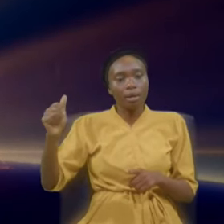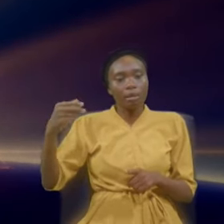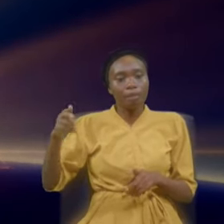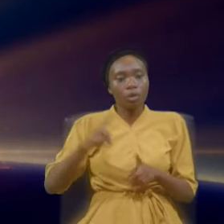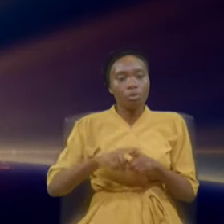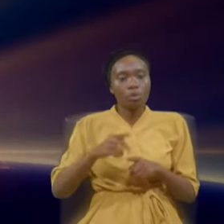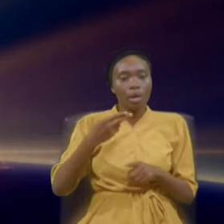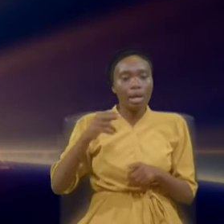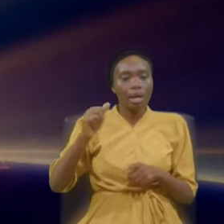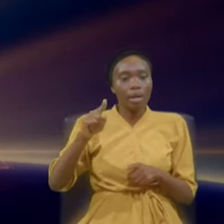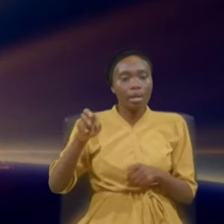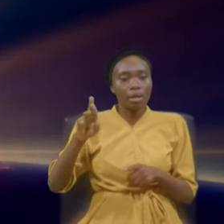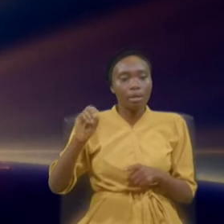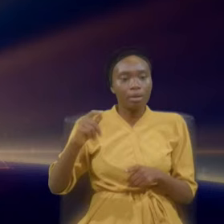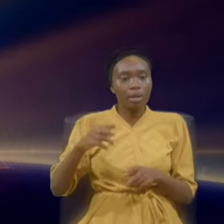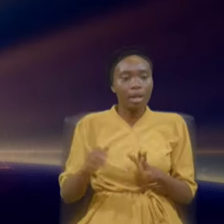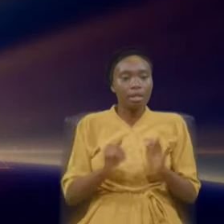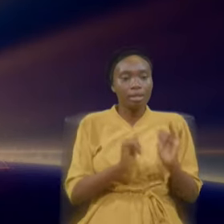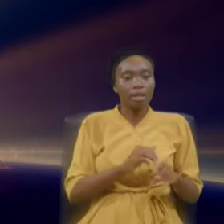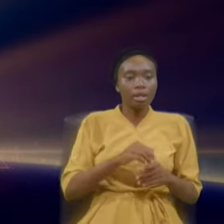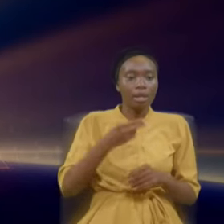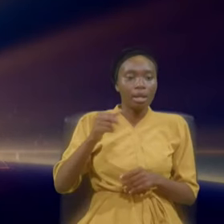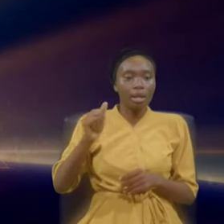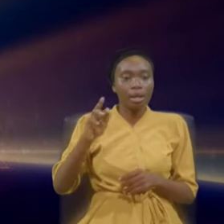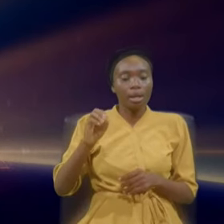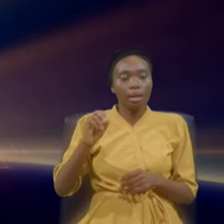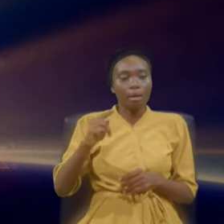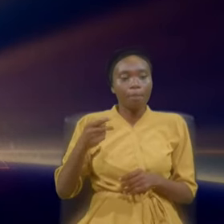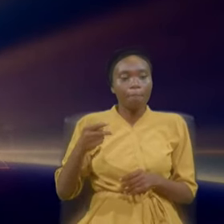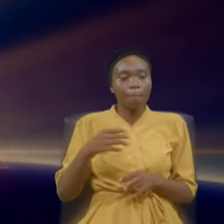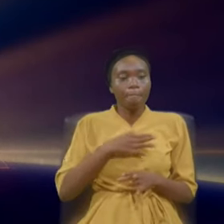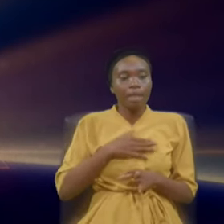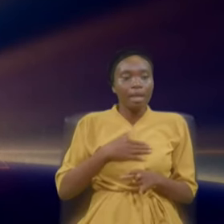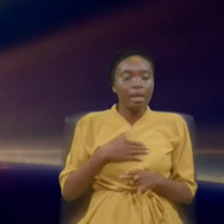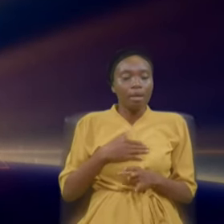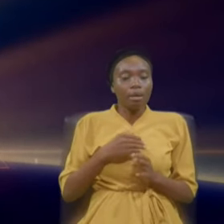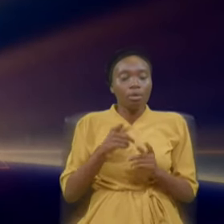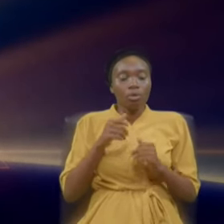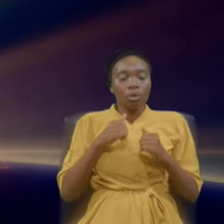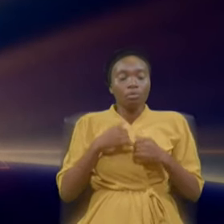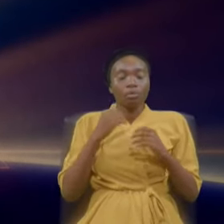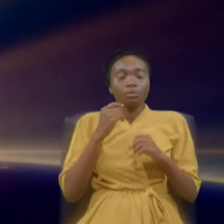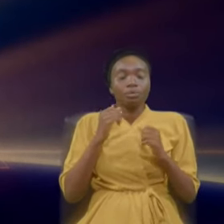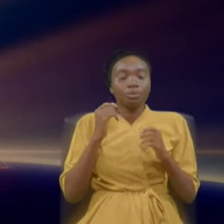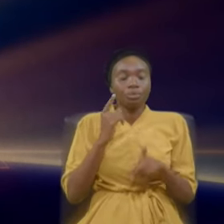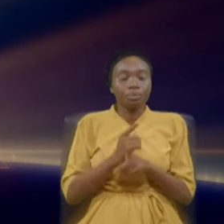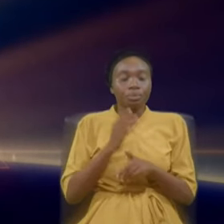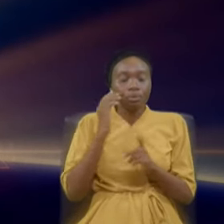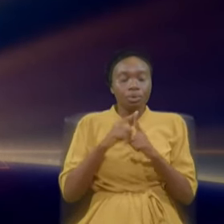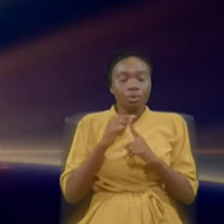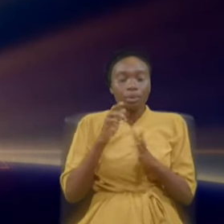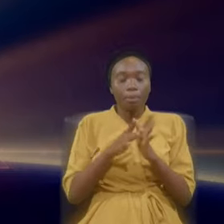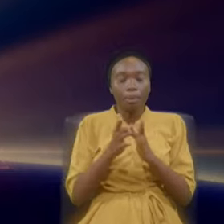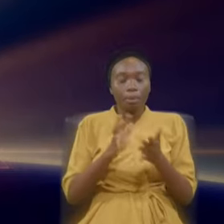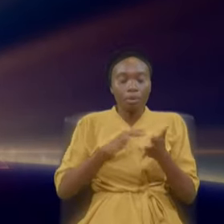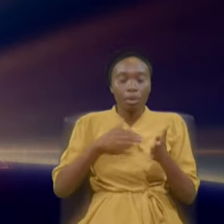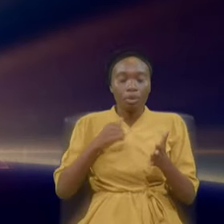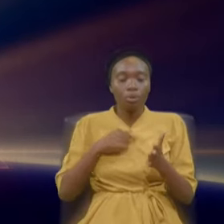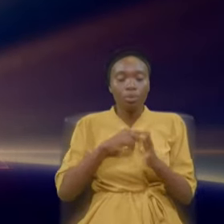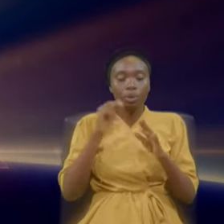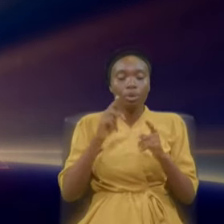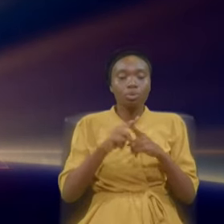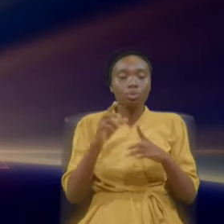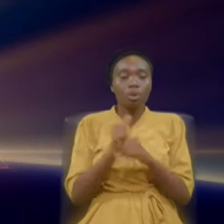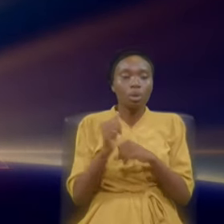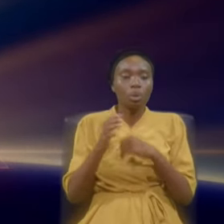Hazeroth, and abode at Hazeroth. You have just listened to the Bible reading, and we need to